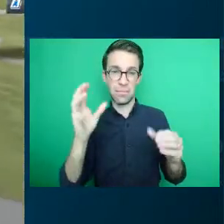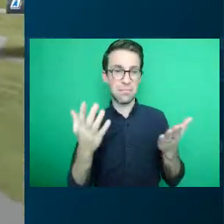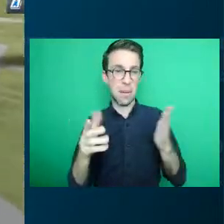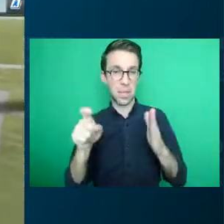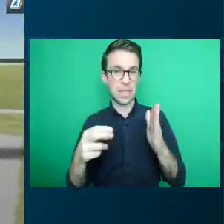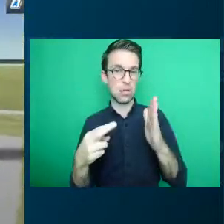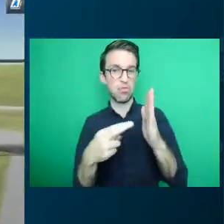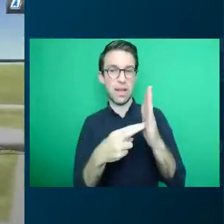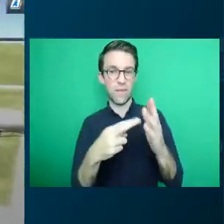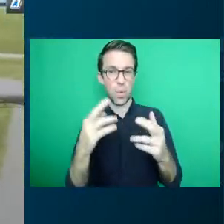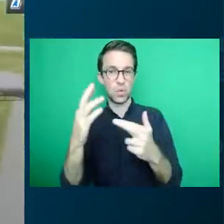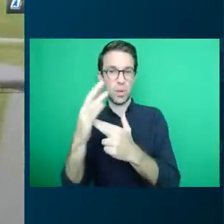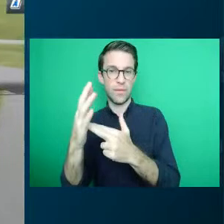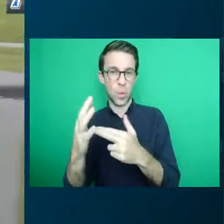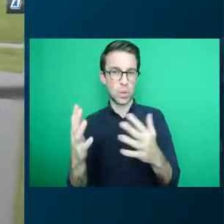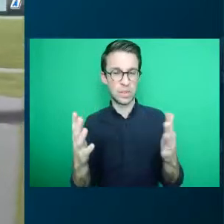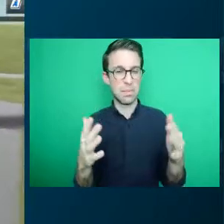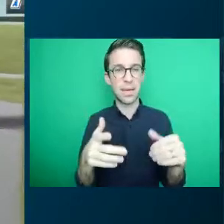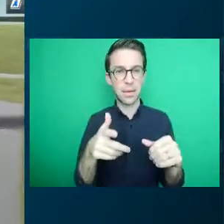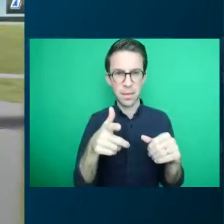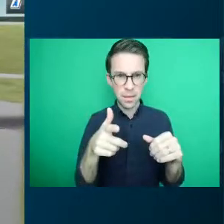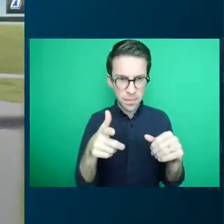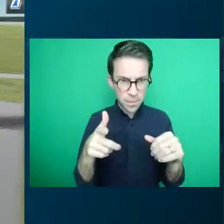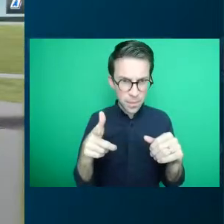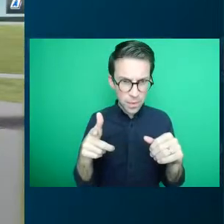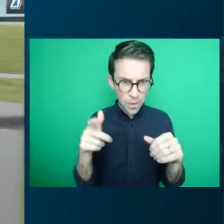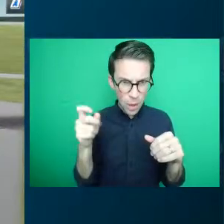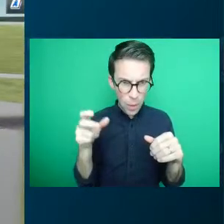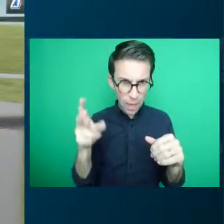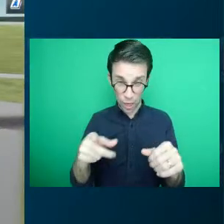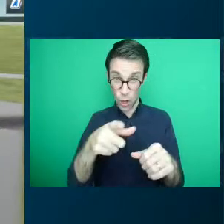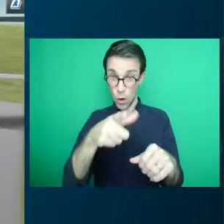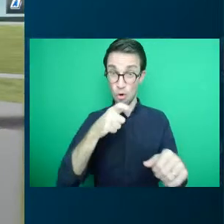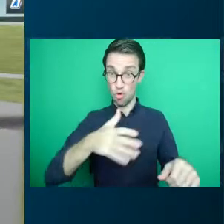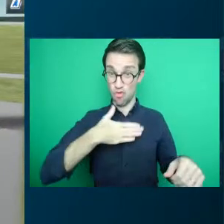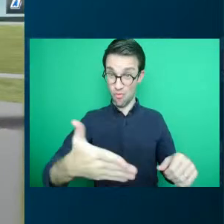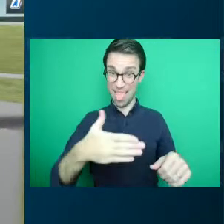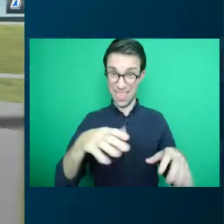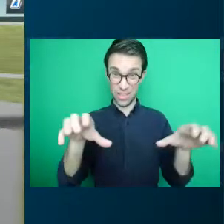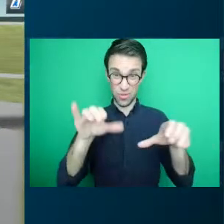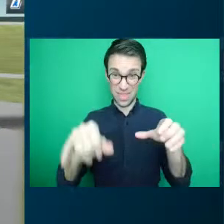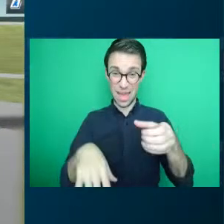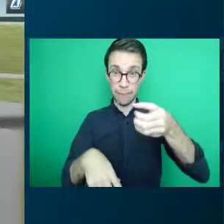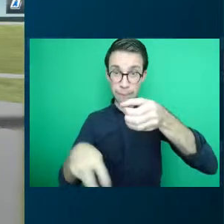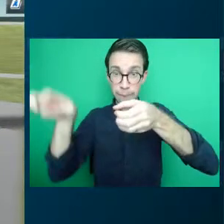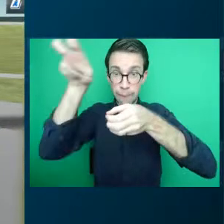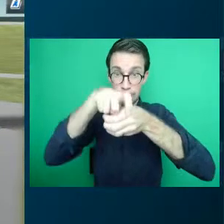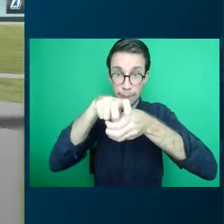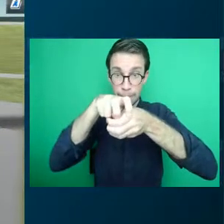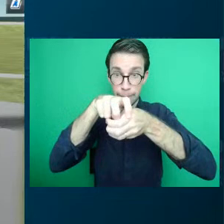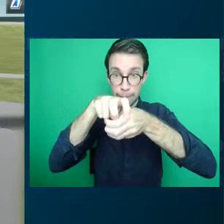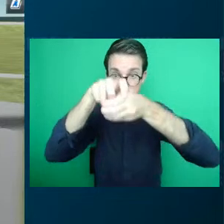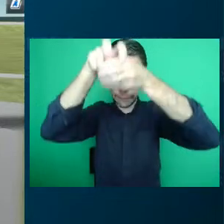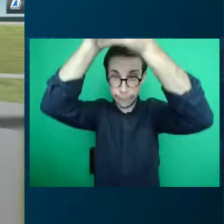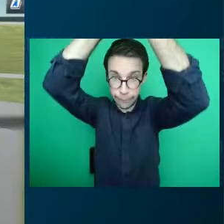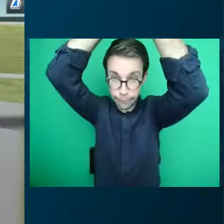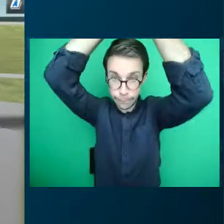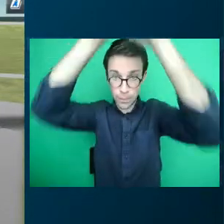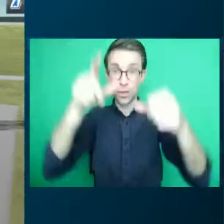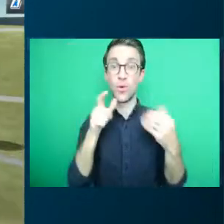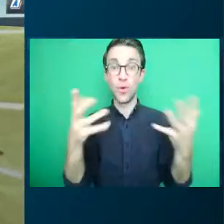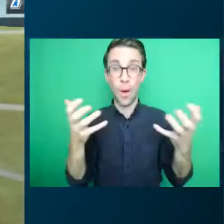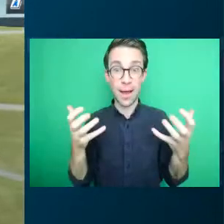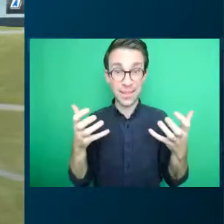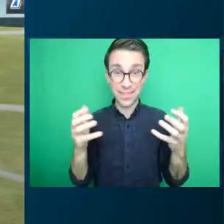little bit. But give me a show of hands. Who would ride to space on a rocket like this? Would this be... This is not me. I'm not raising my